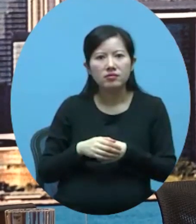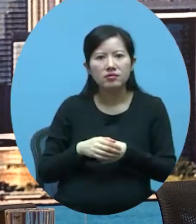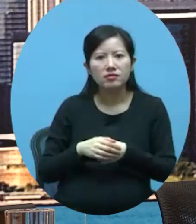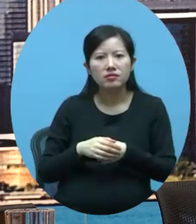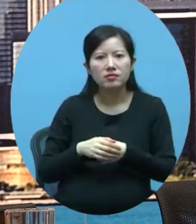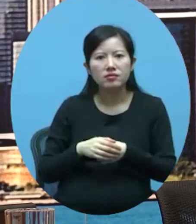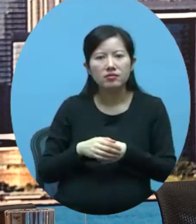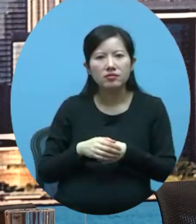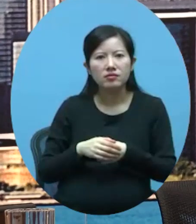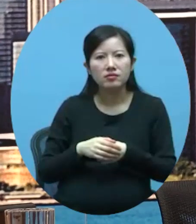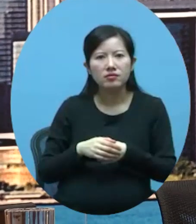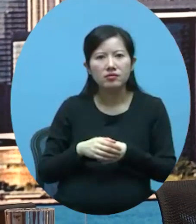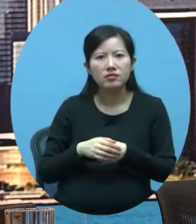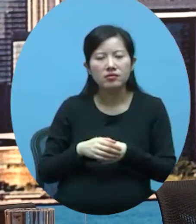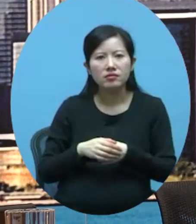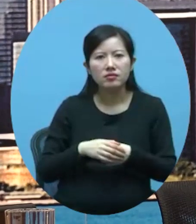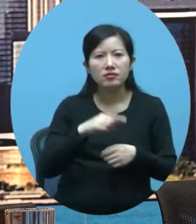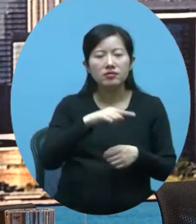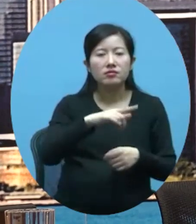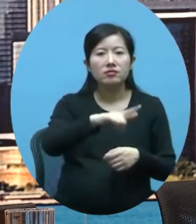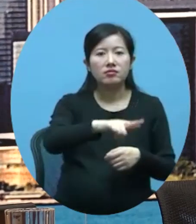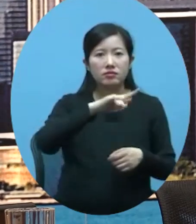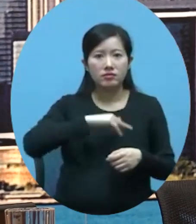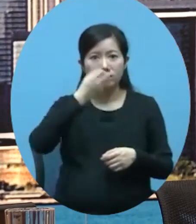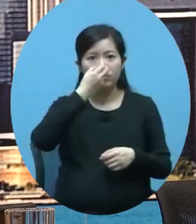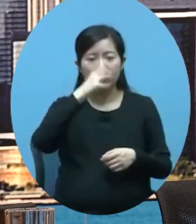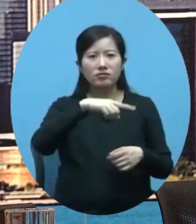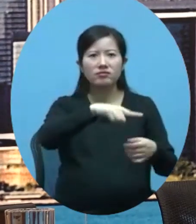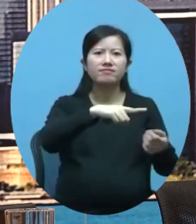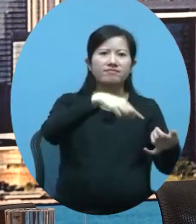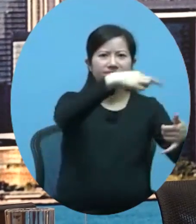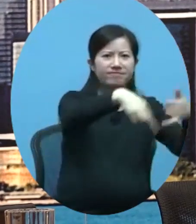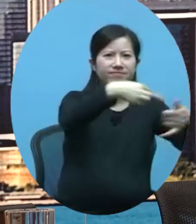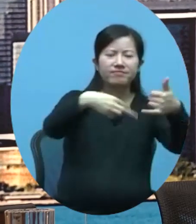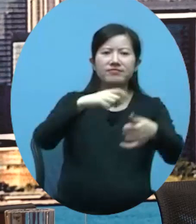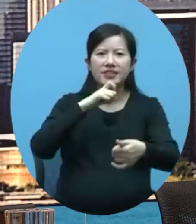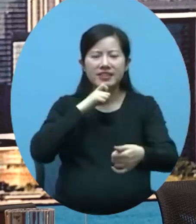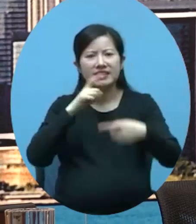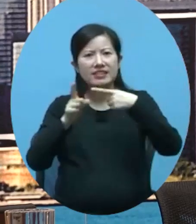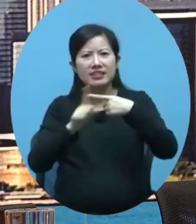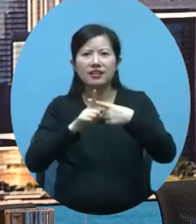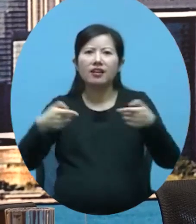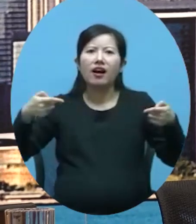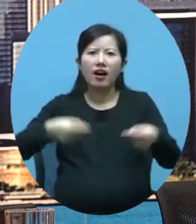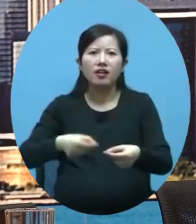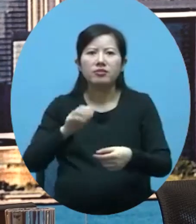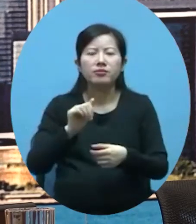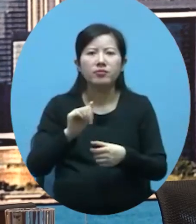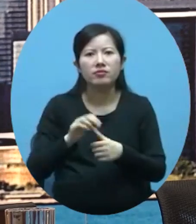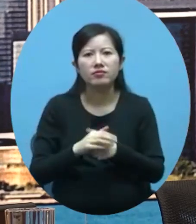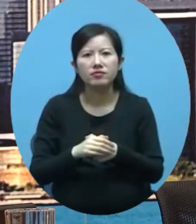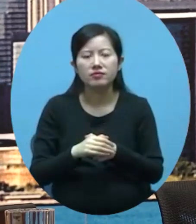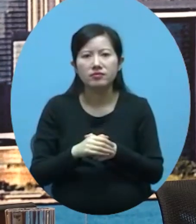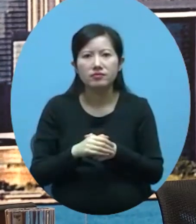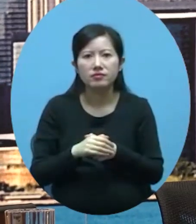they come back to Hong Kong so that can already lower the risk itself and of course just in case